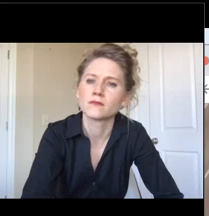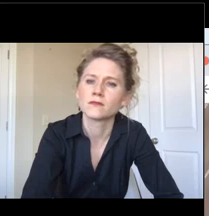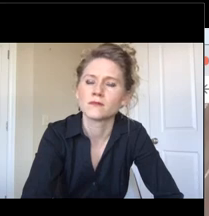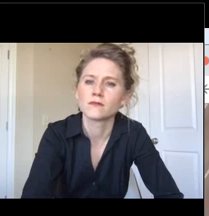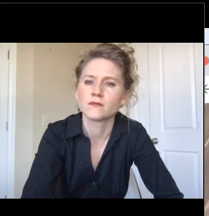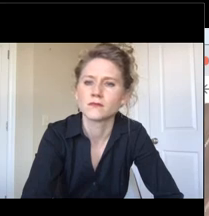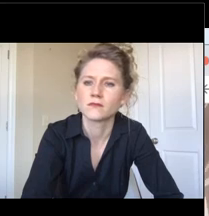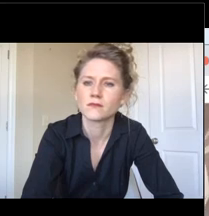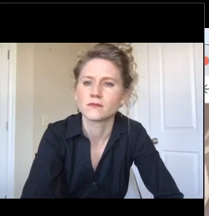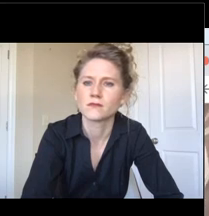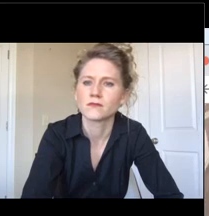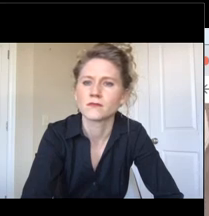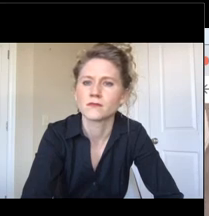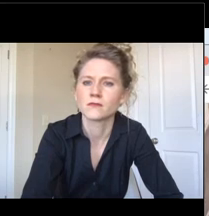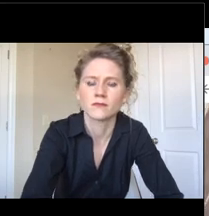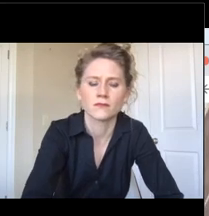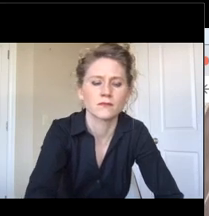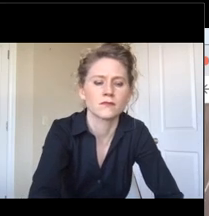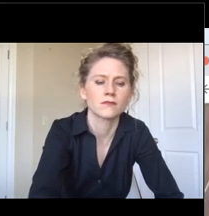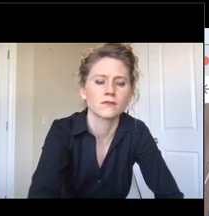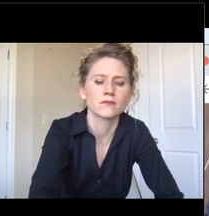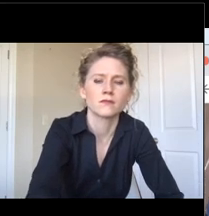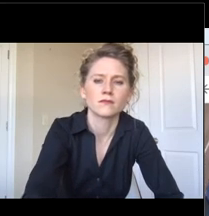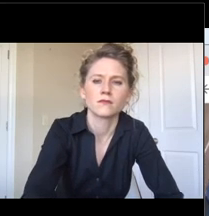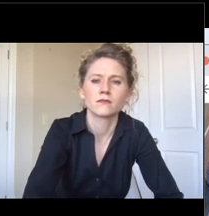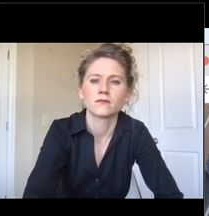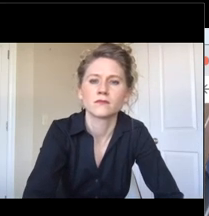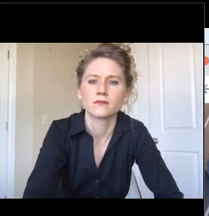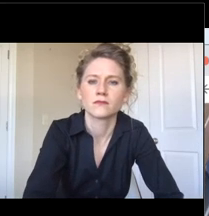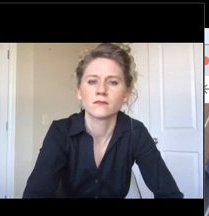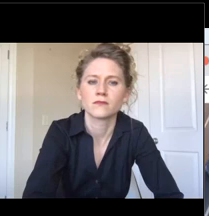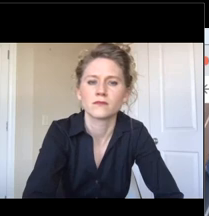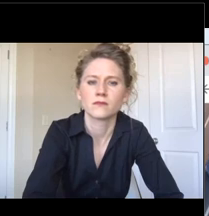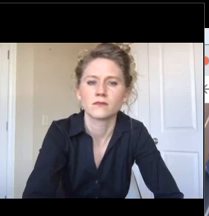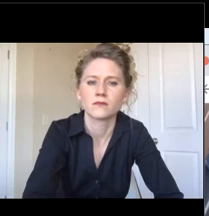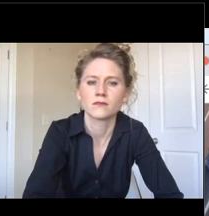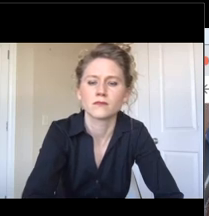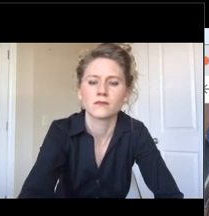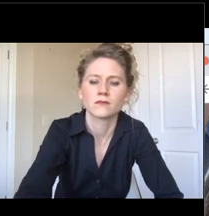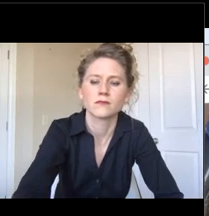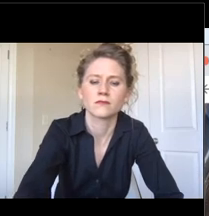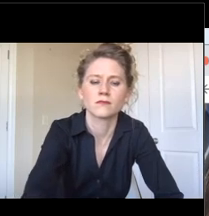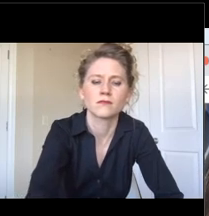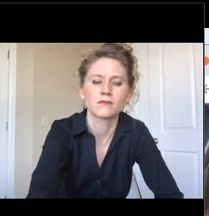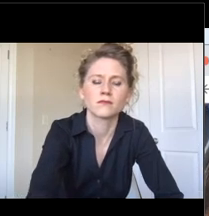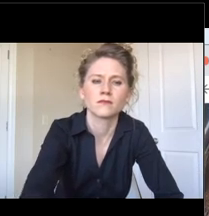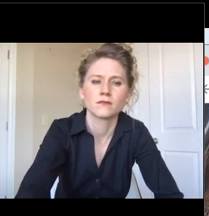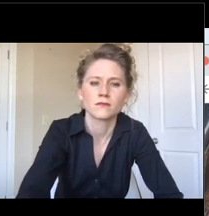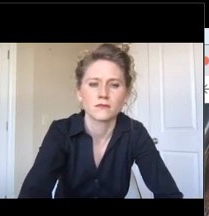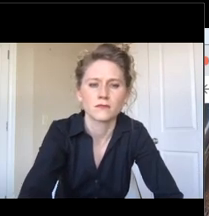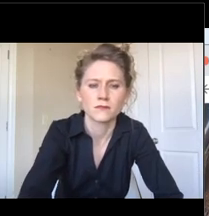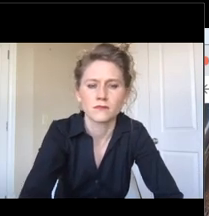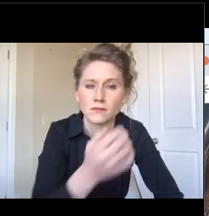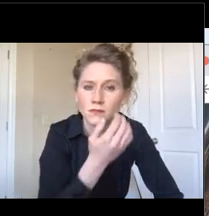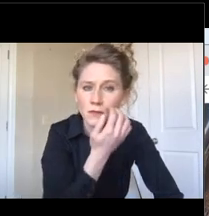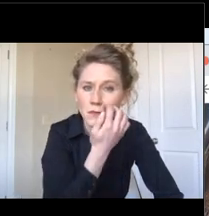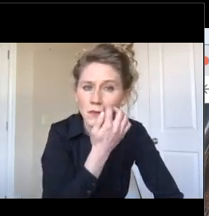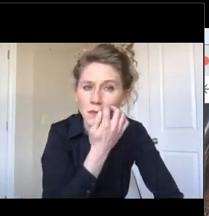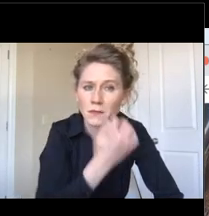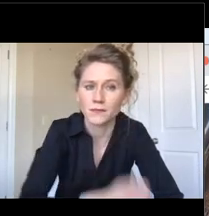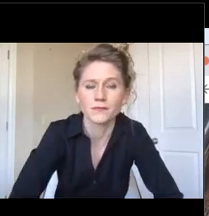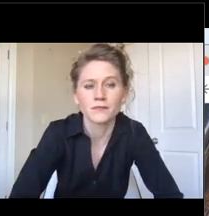troubleshooting. Here are some things that over the years experts have compiled to know what you should be looking out for when you're applying a new